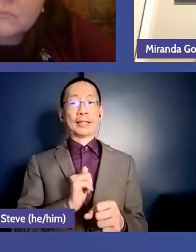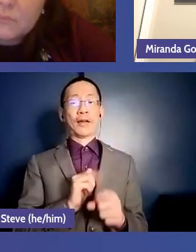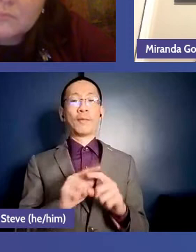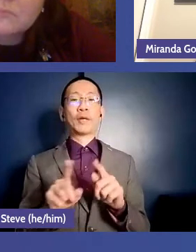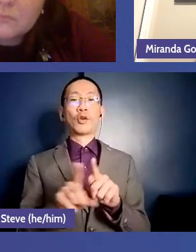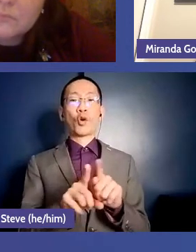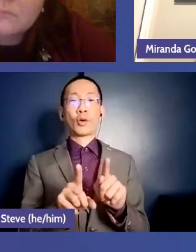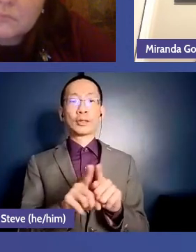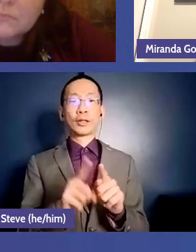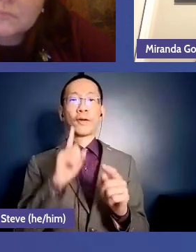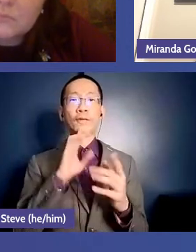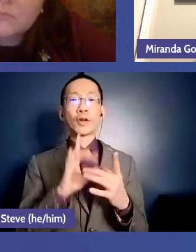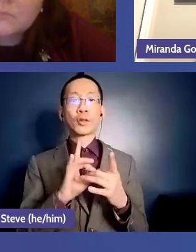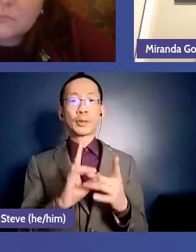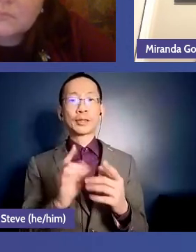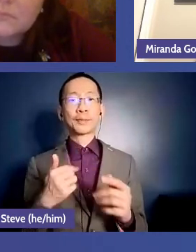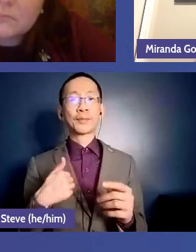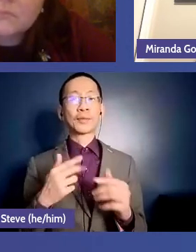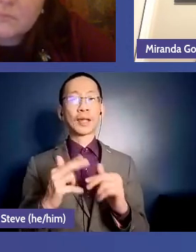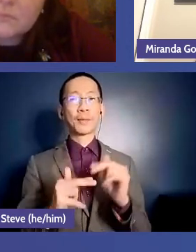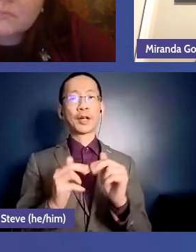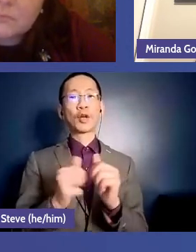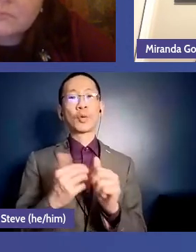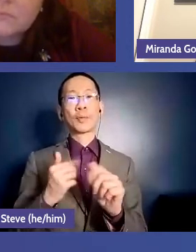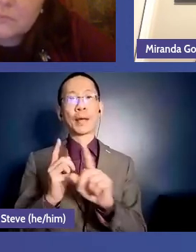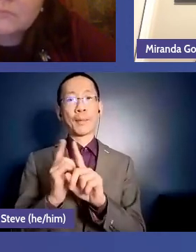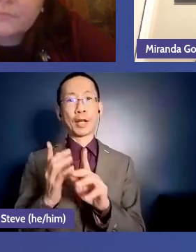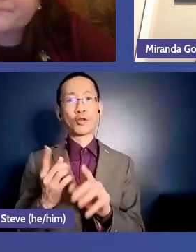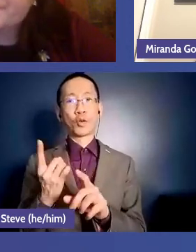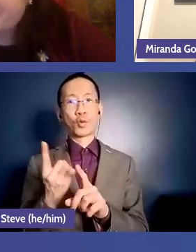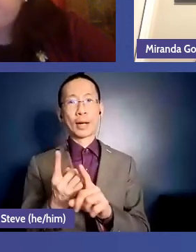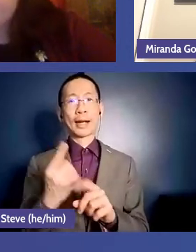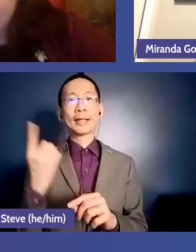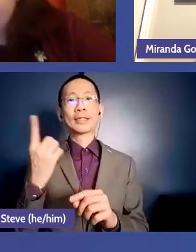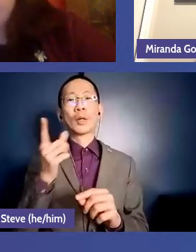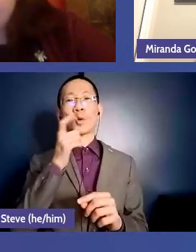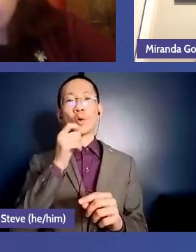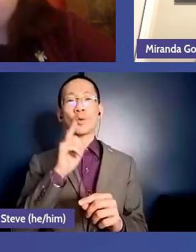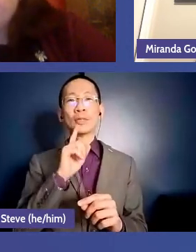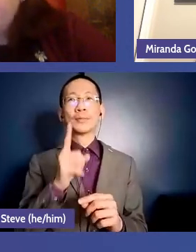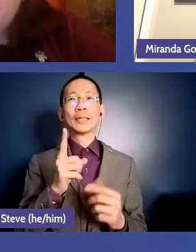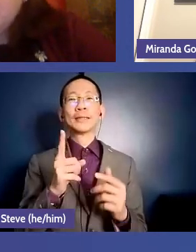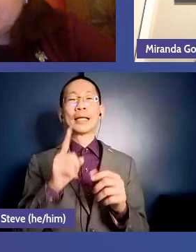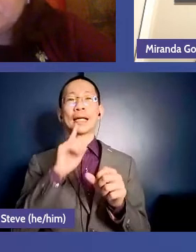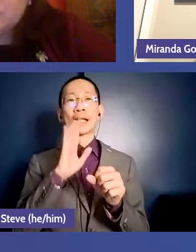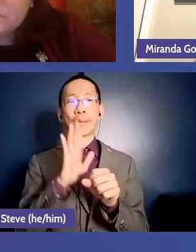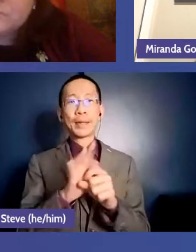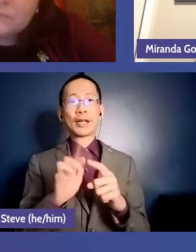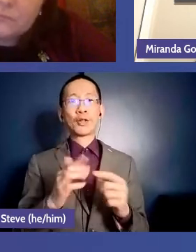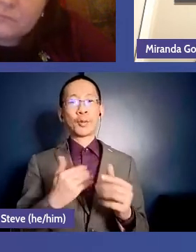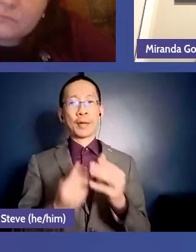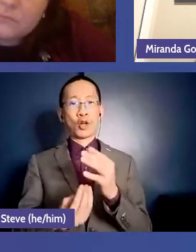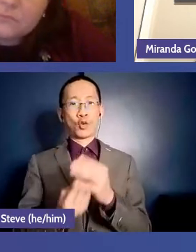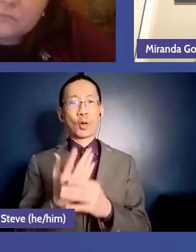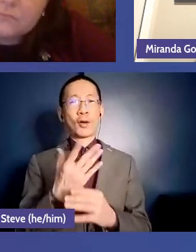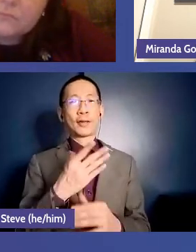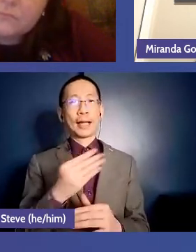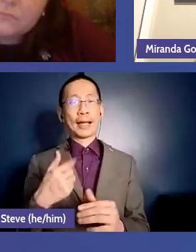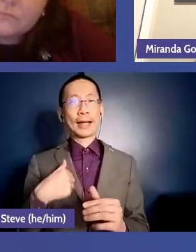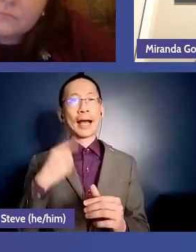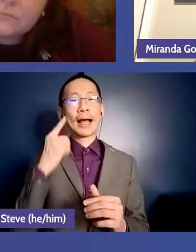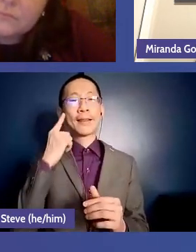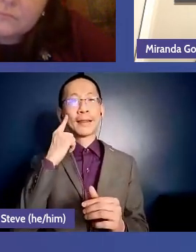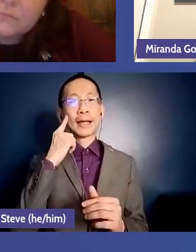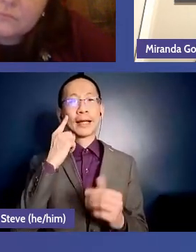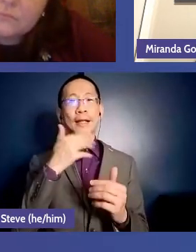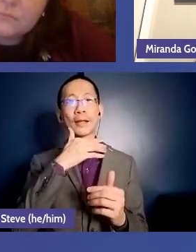also the relationship that I'm building with my mentor, right? And someone that has been committed to my growth. And I think